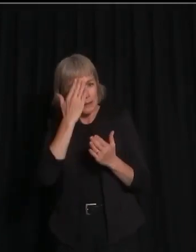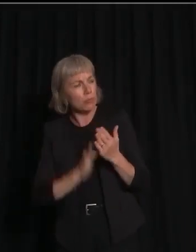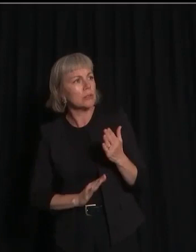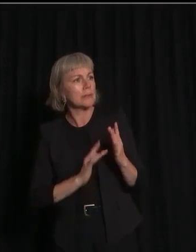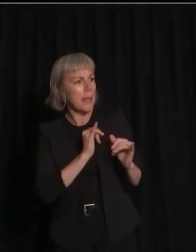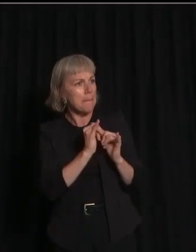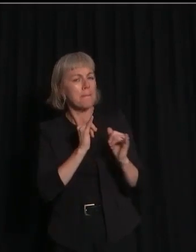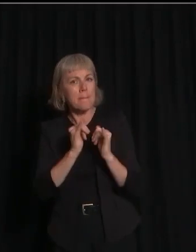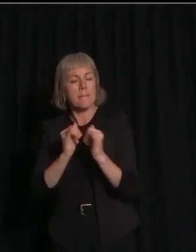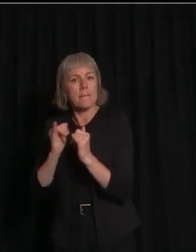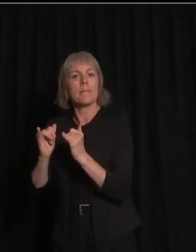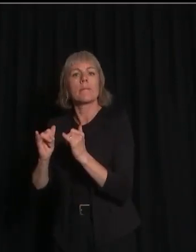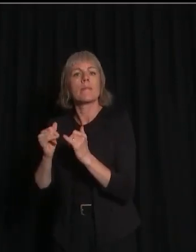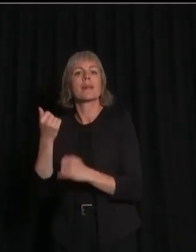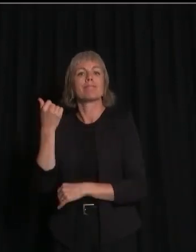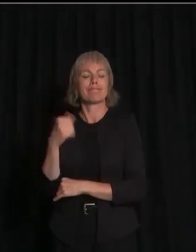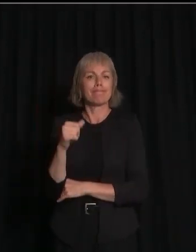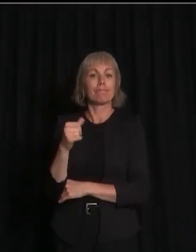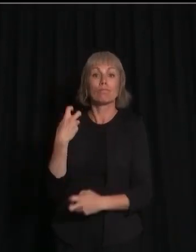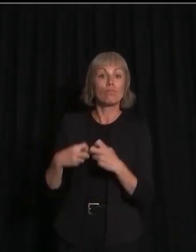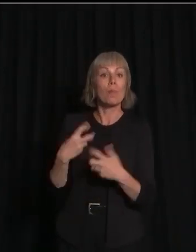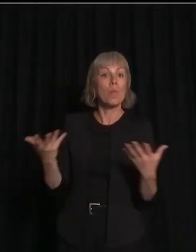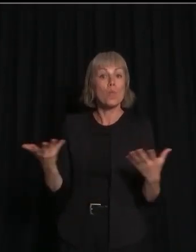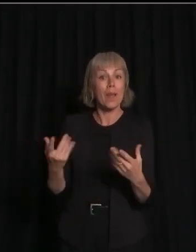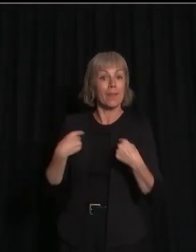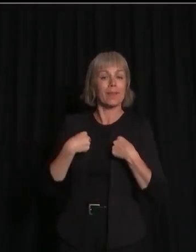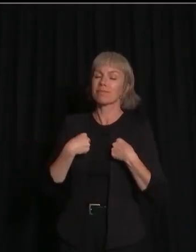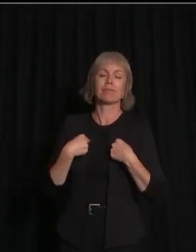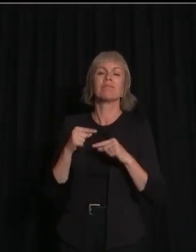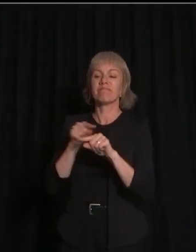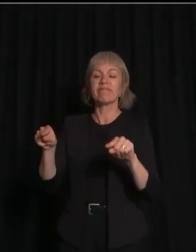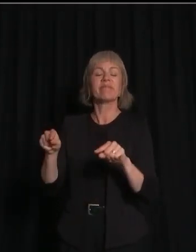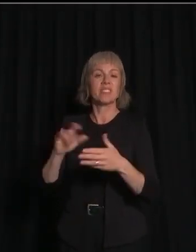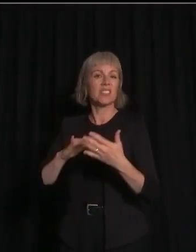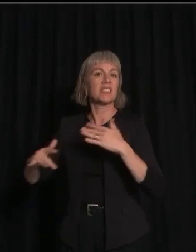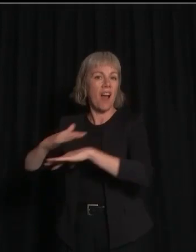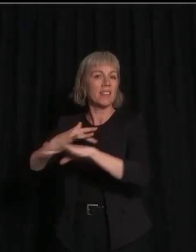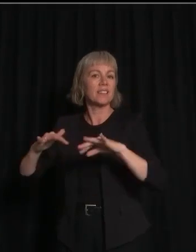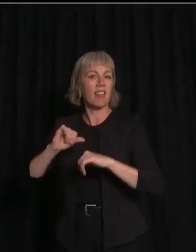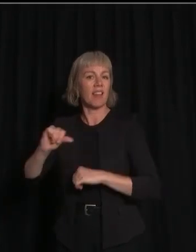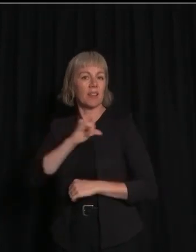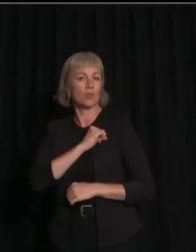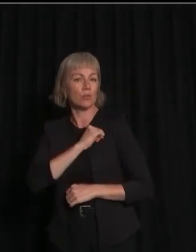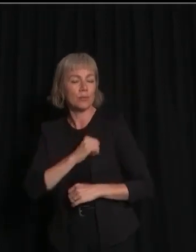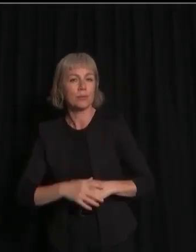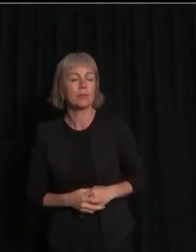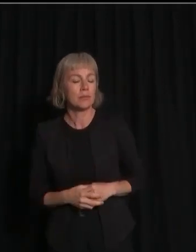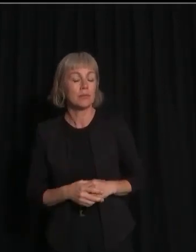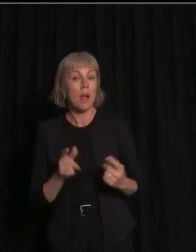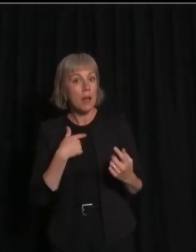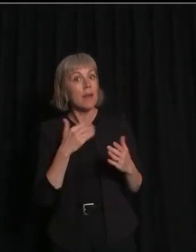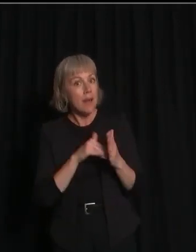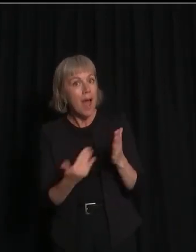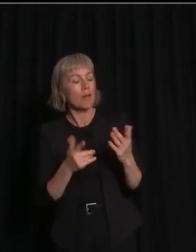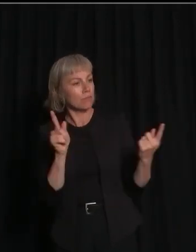problem in our society with how intersex people are being treated. And I met amazing, incredible